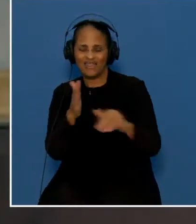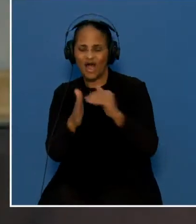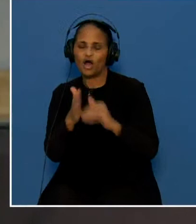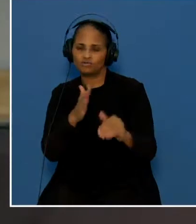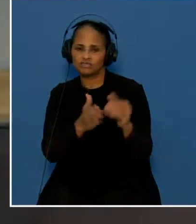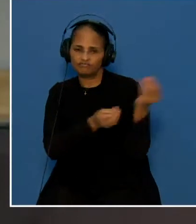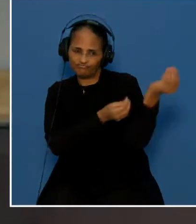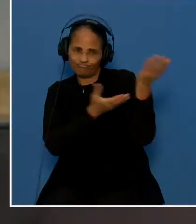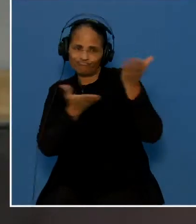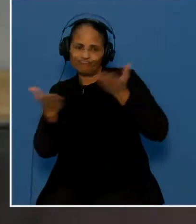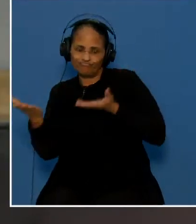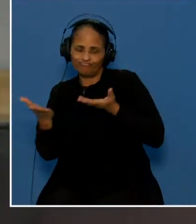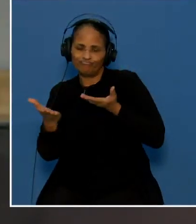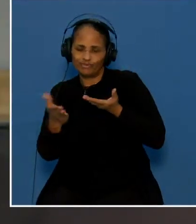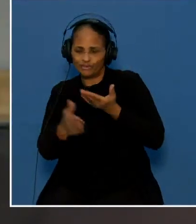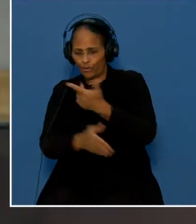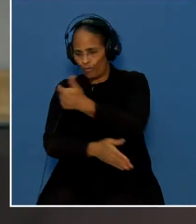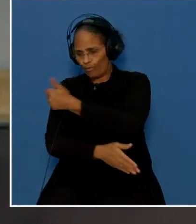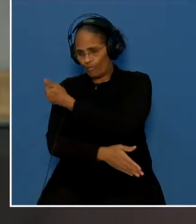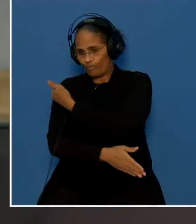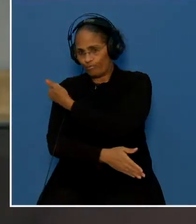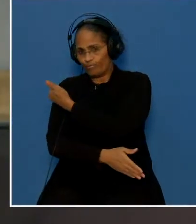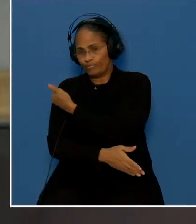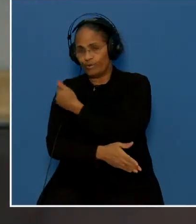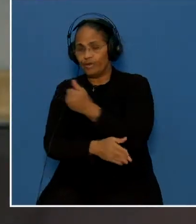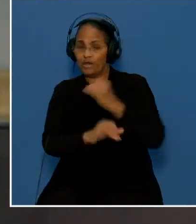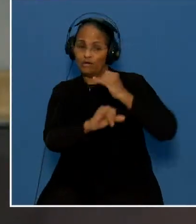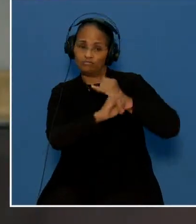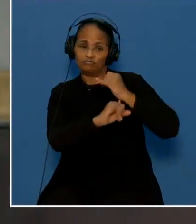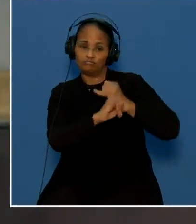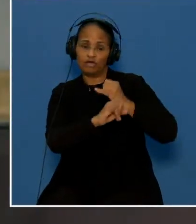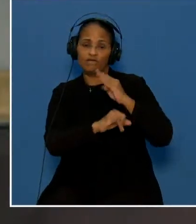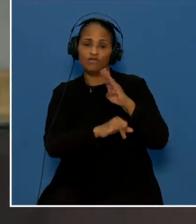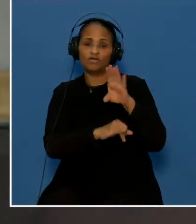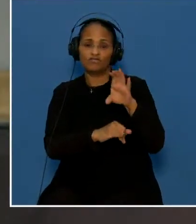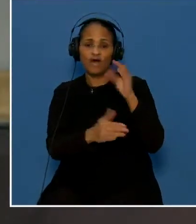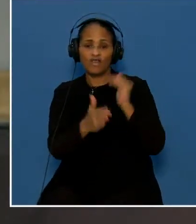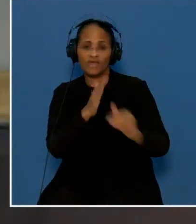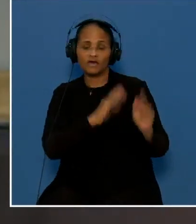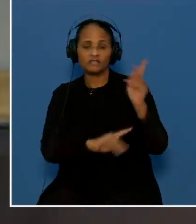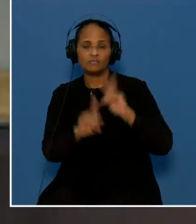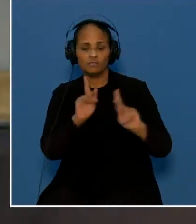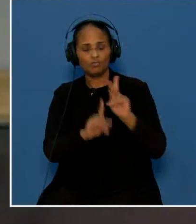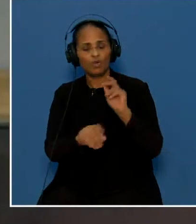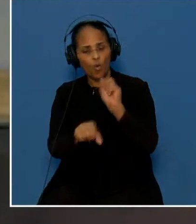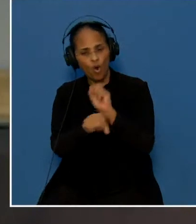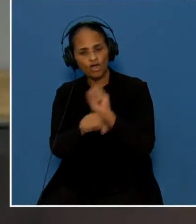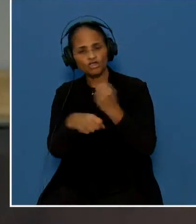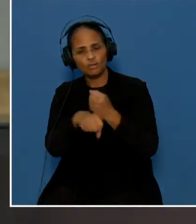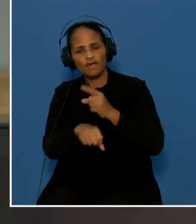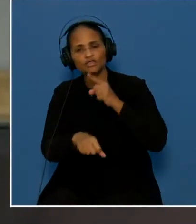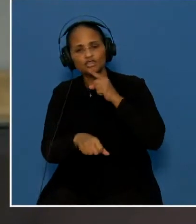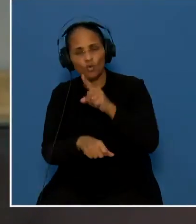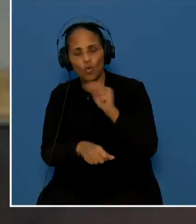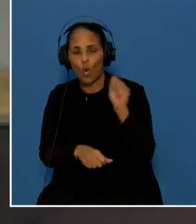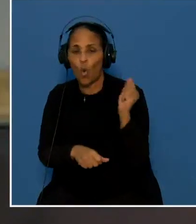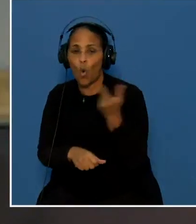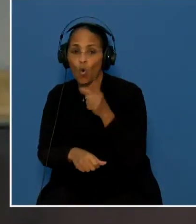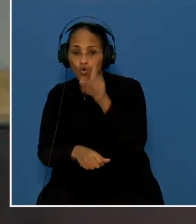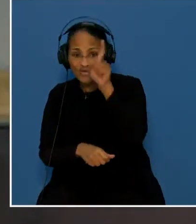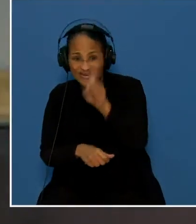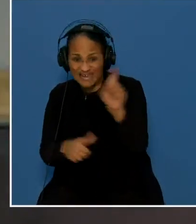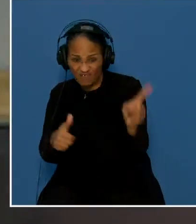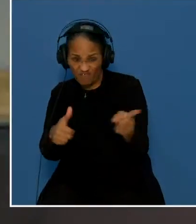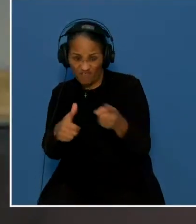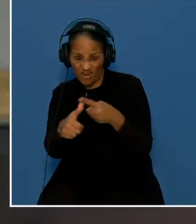immunize 4,500 people. We are working to ensure that it is accessible to everyone who needs it first.